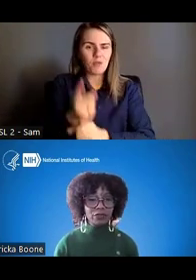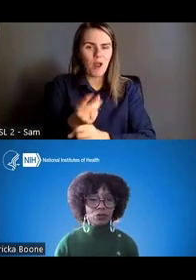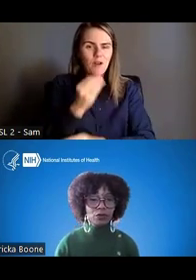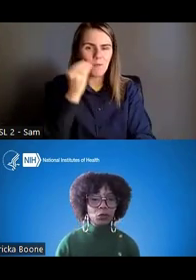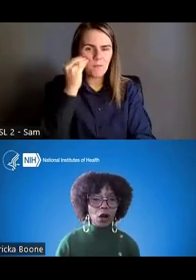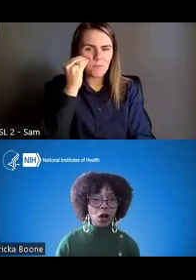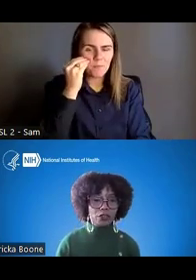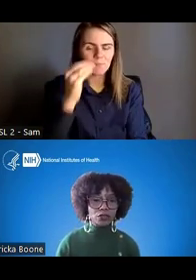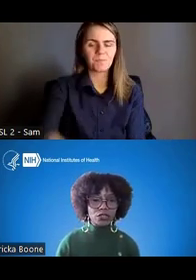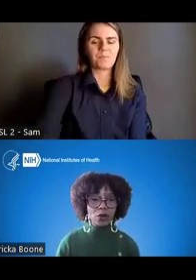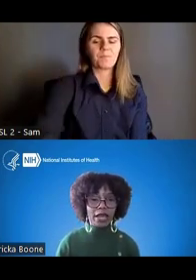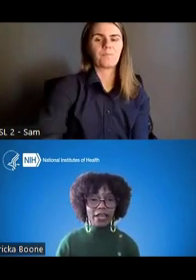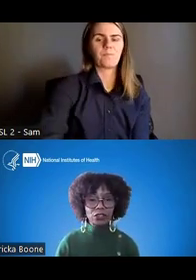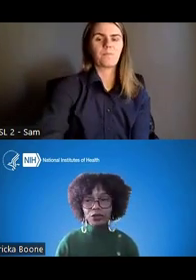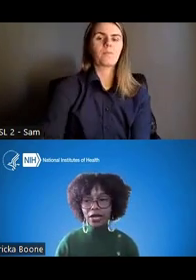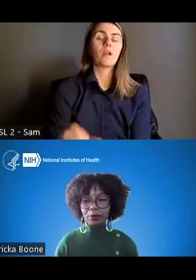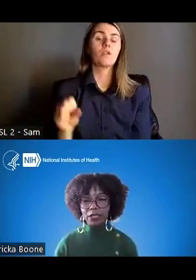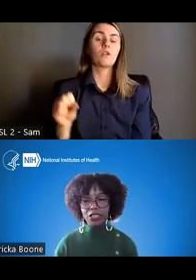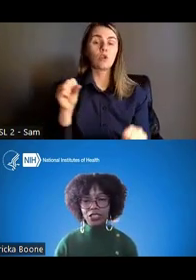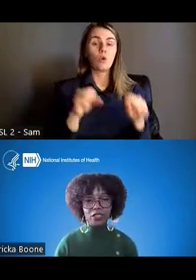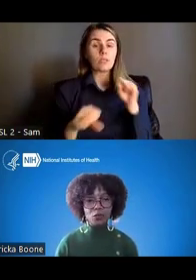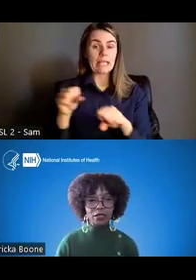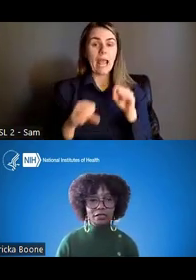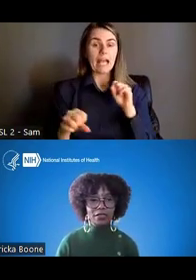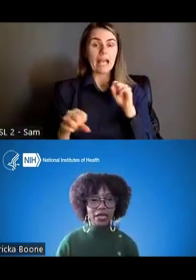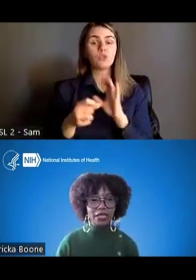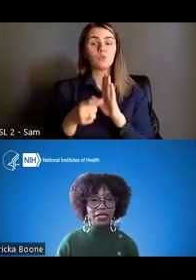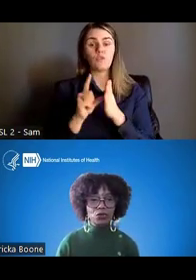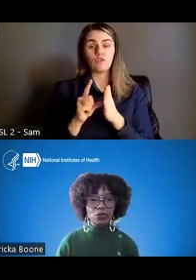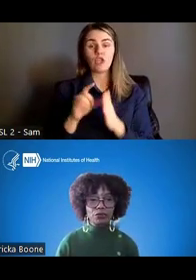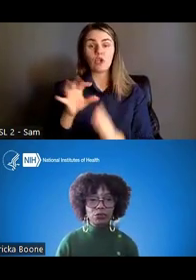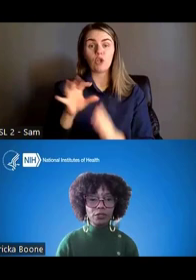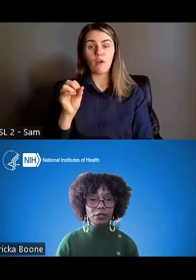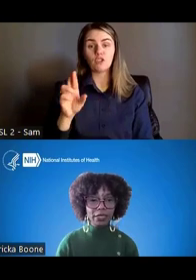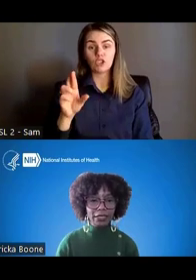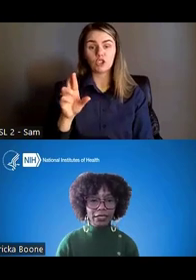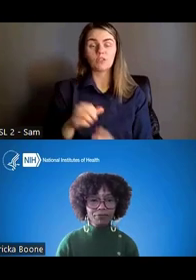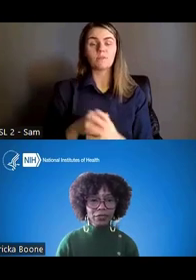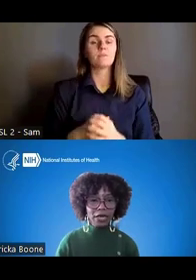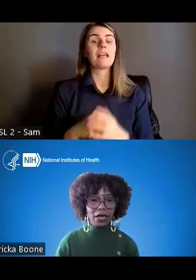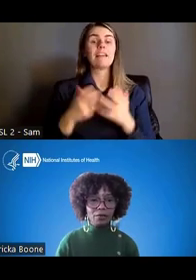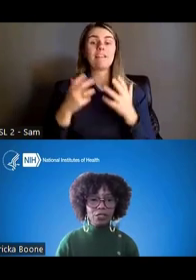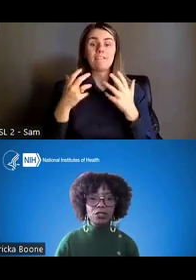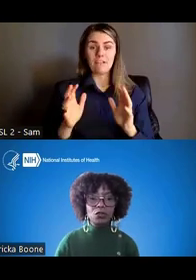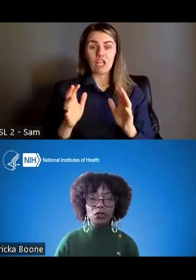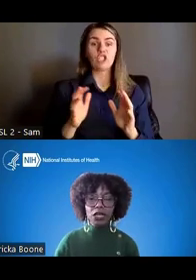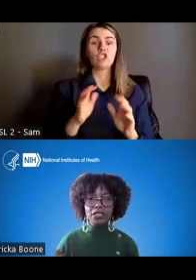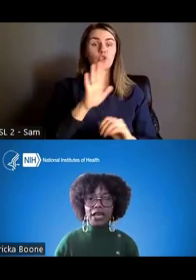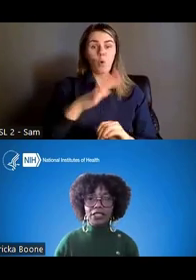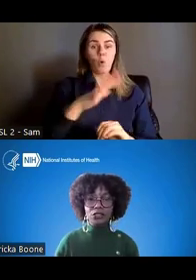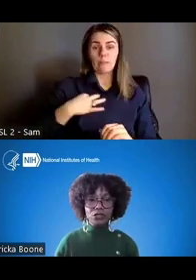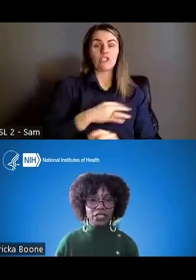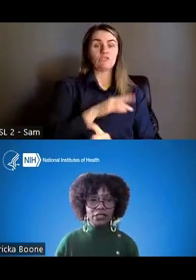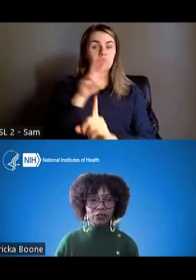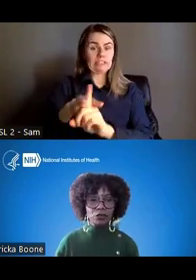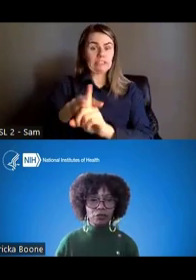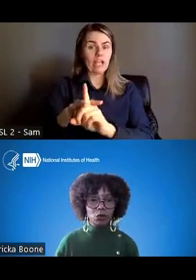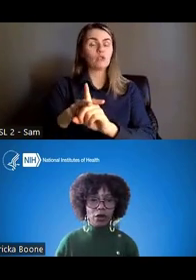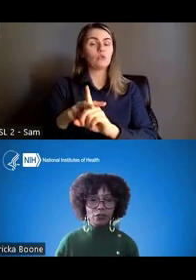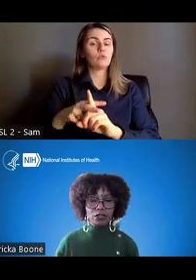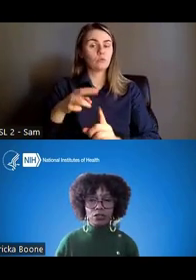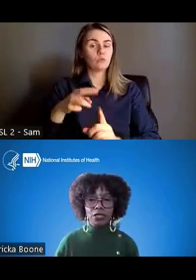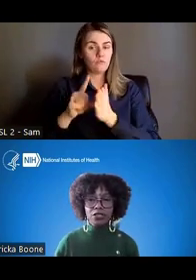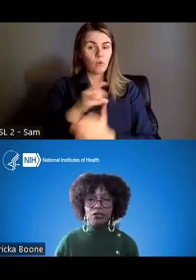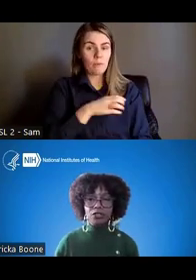the scientific review officers. So after your application has been assigned to a review committee, you're going to want to contact your scientific